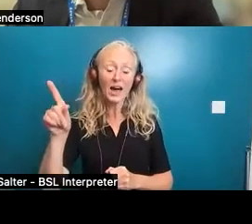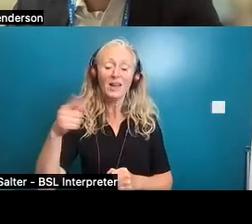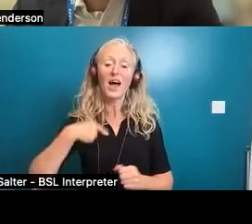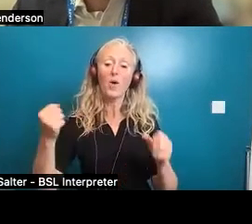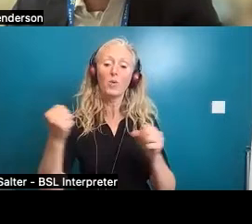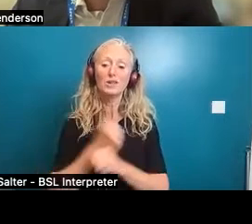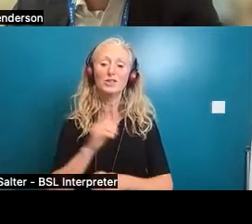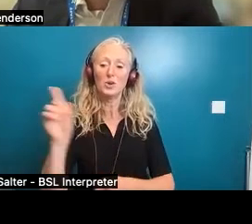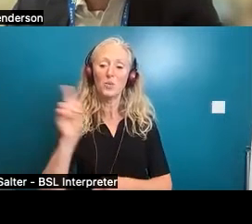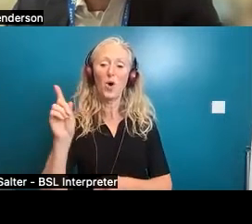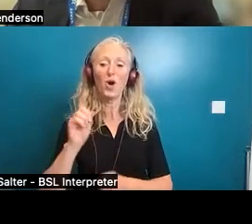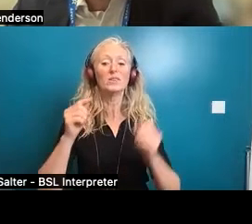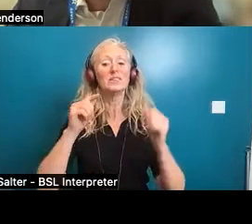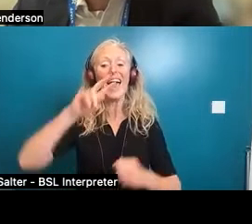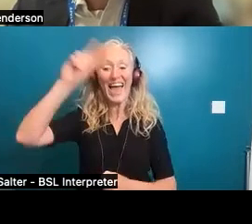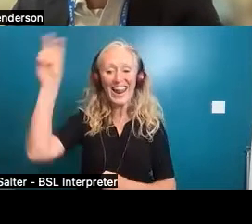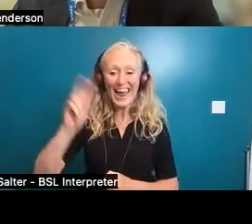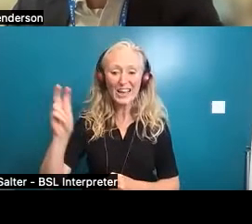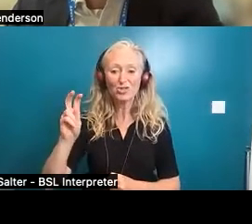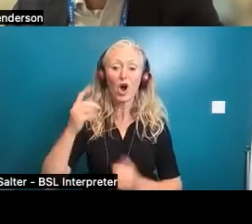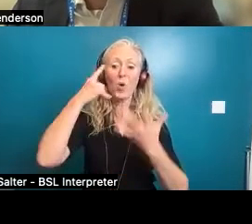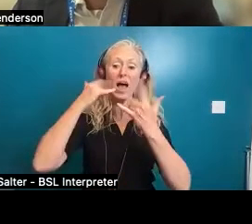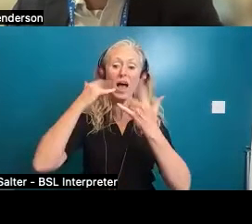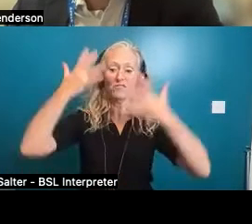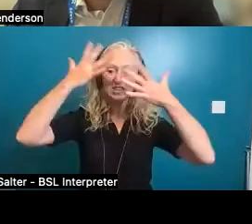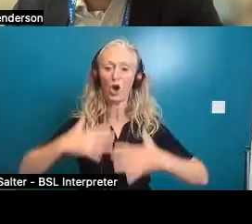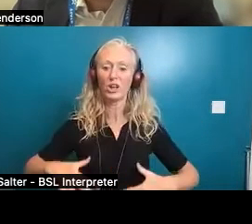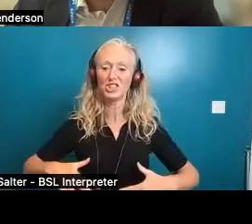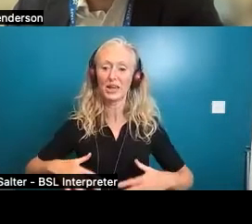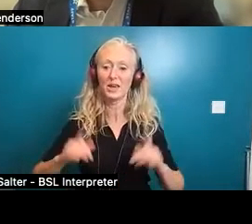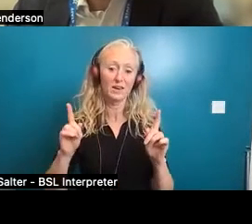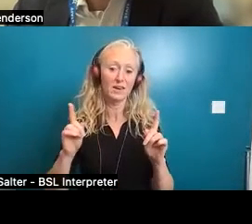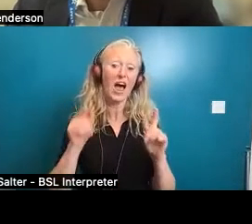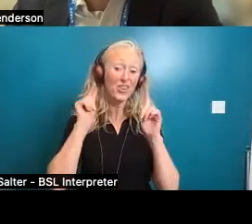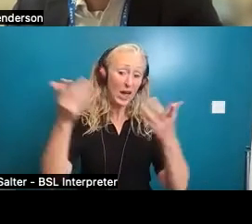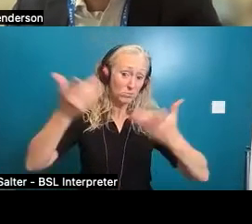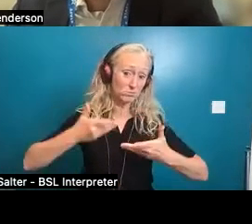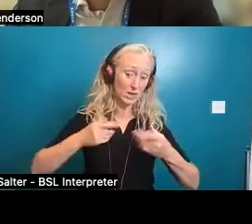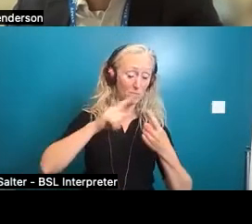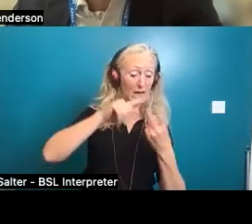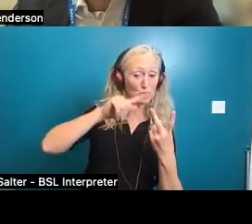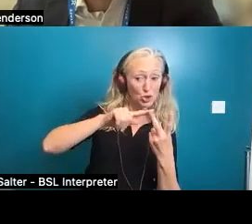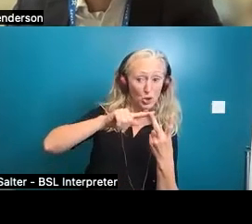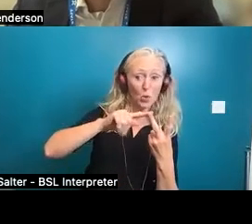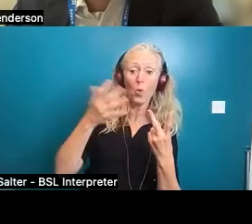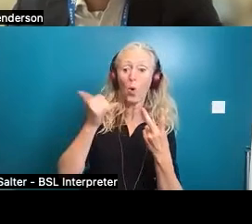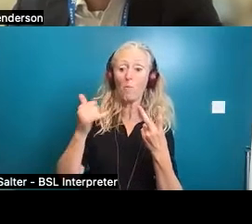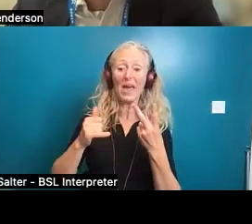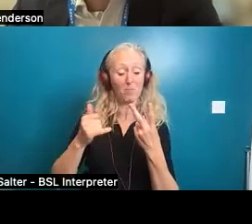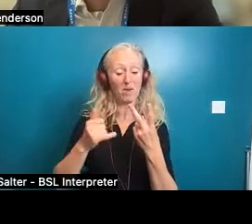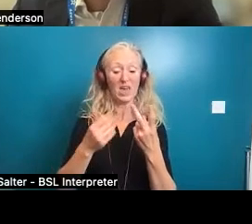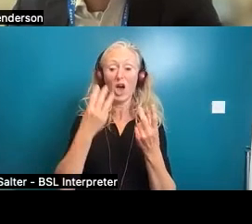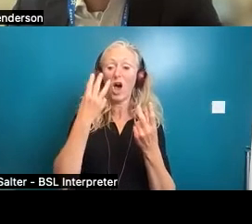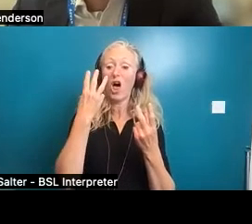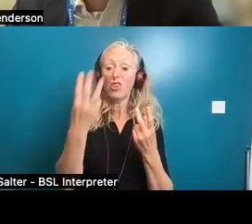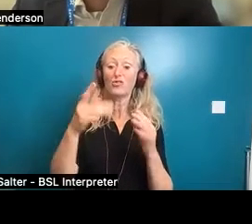and electrophysiology will tell me at least 2, maybe even 3 years ahead of time whether